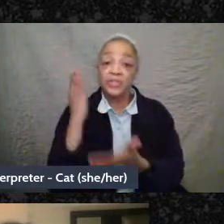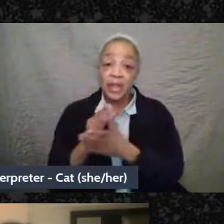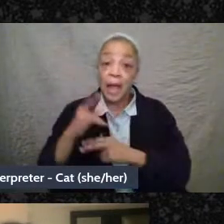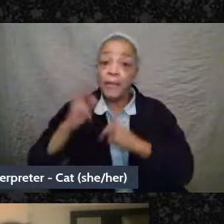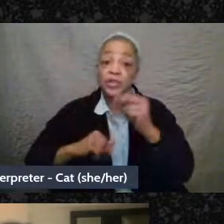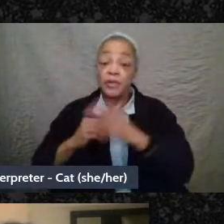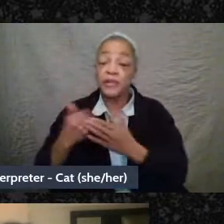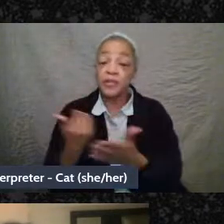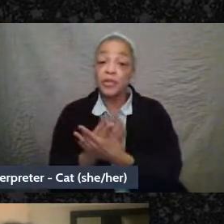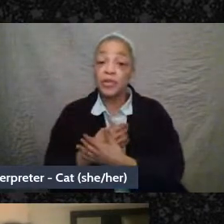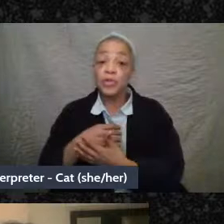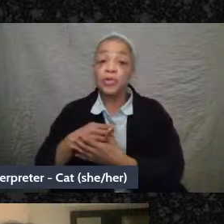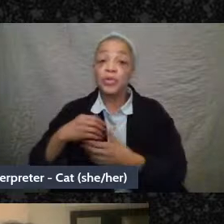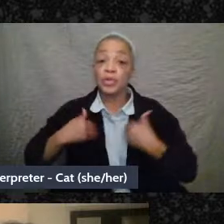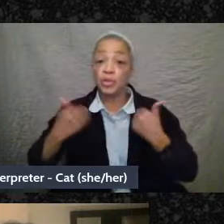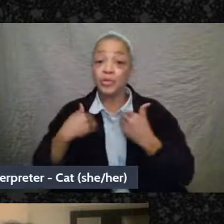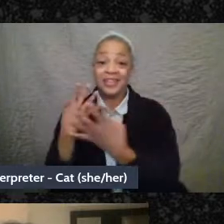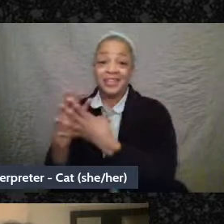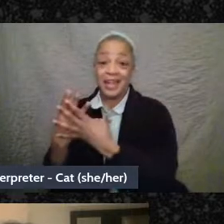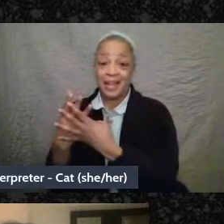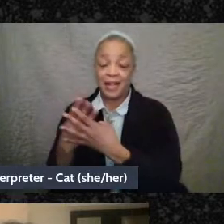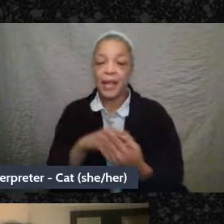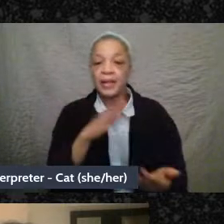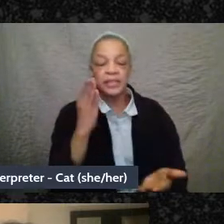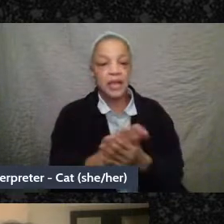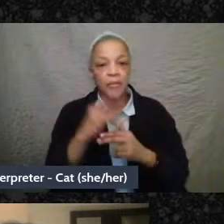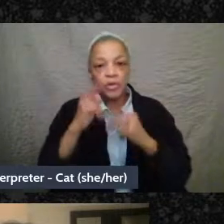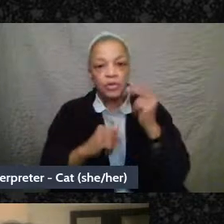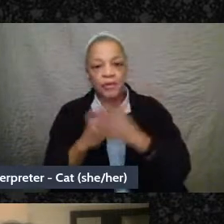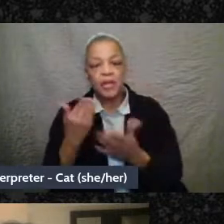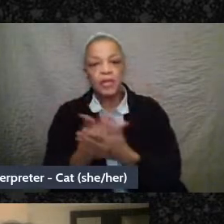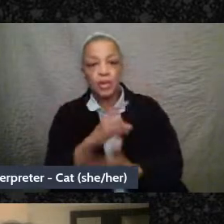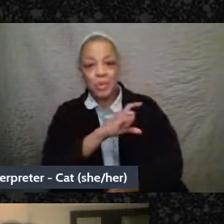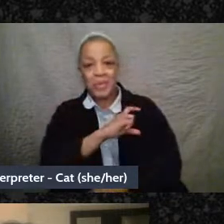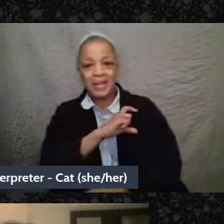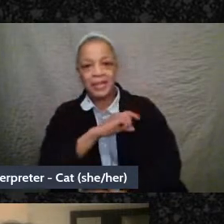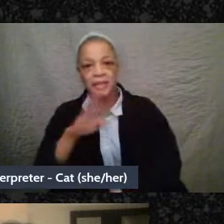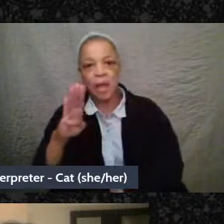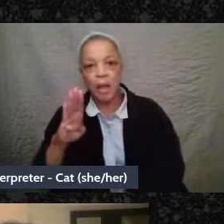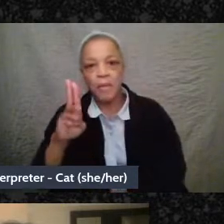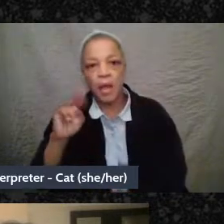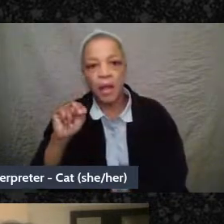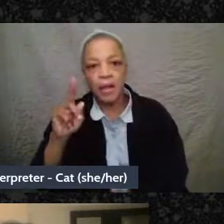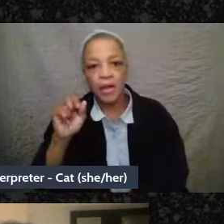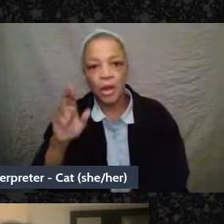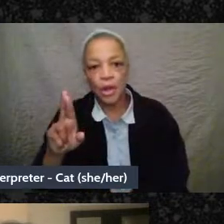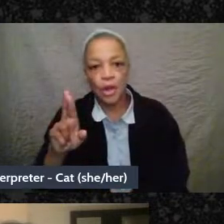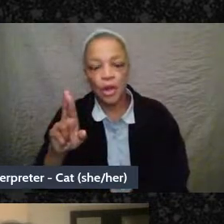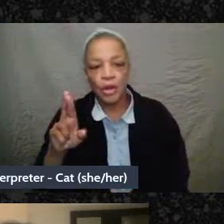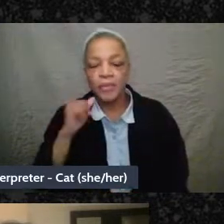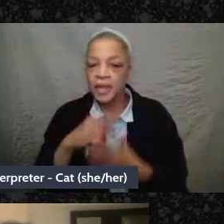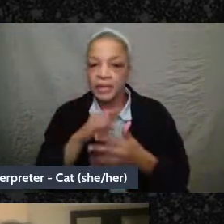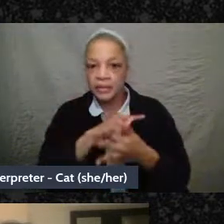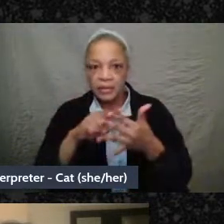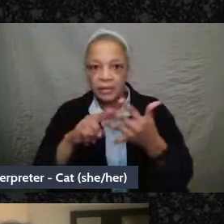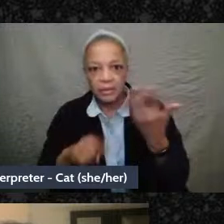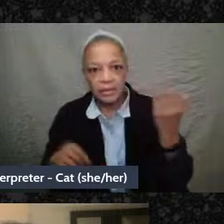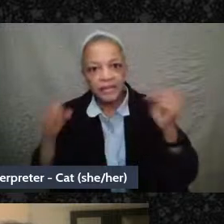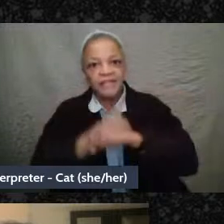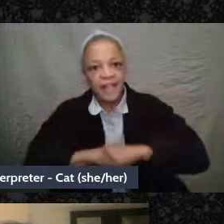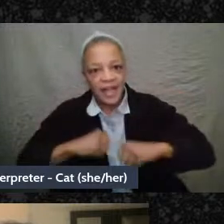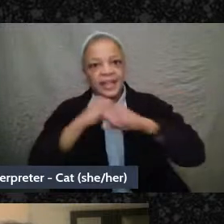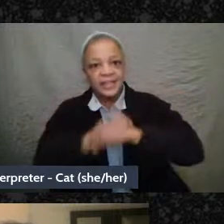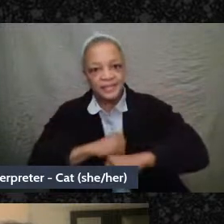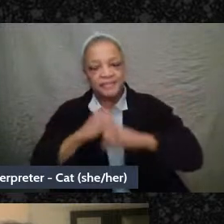Seattle, and also to stop the construction of a new police bunker. And so all of these fights and more had been happening and are some of the